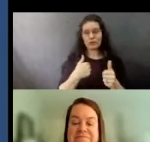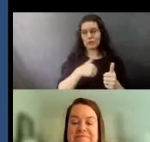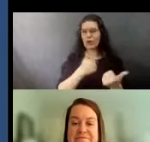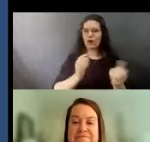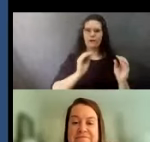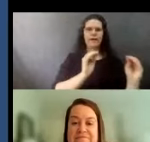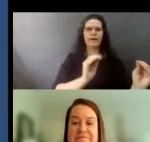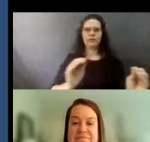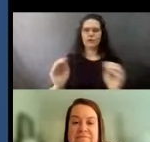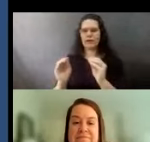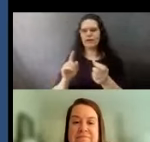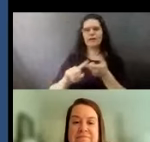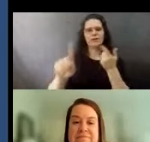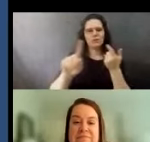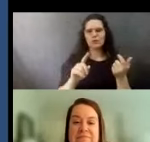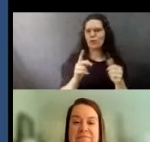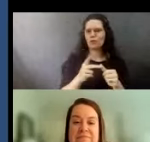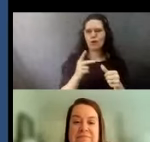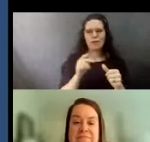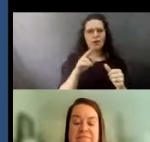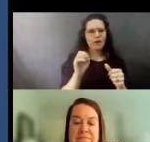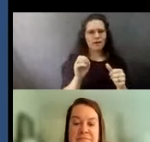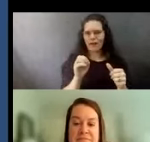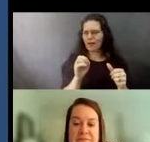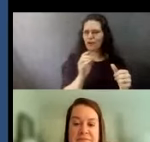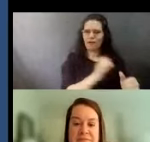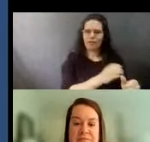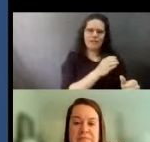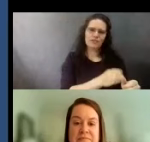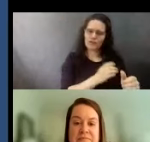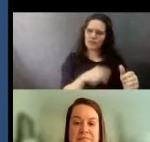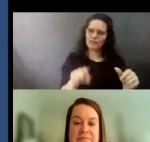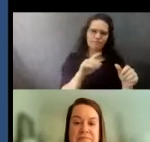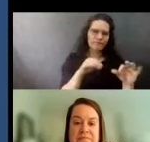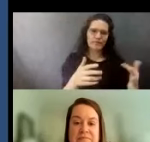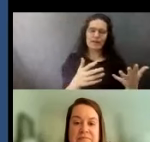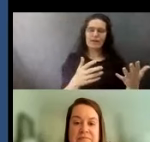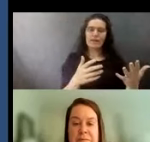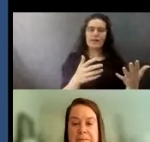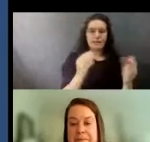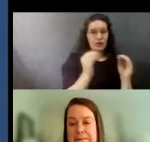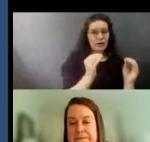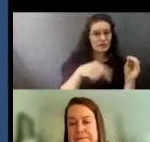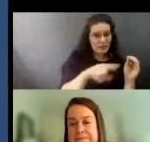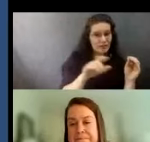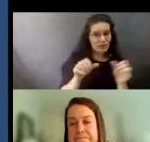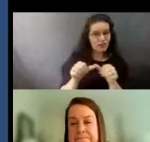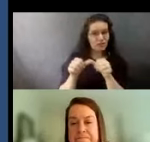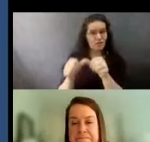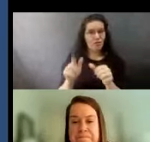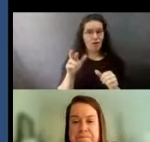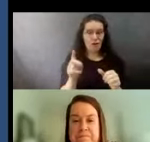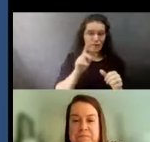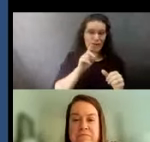are still many clinicians, and we hear about this from our patient advocacy groups all the time, who don't necessarily